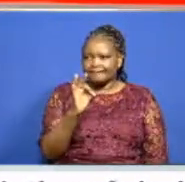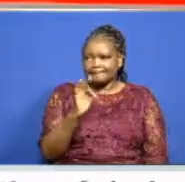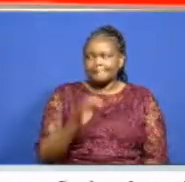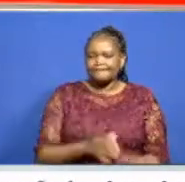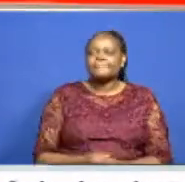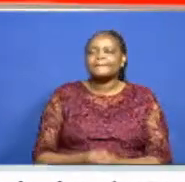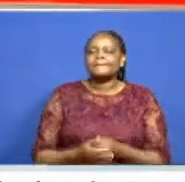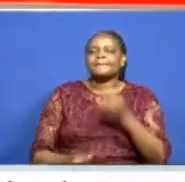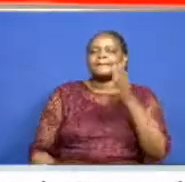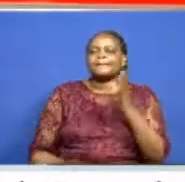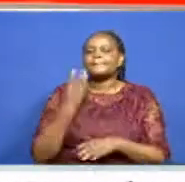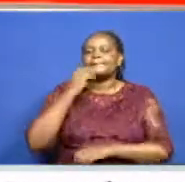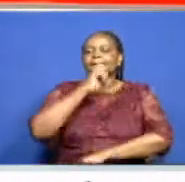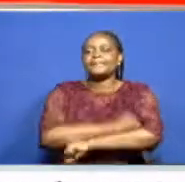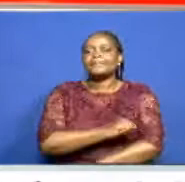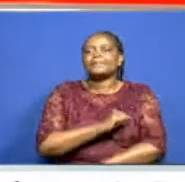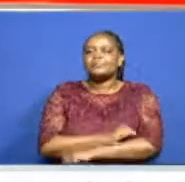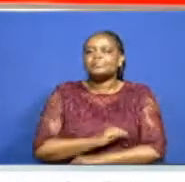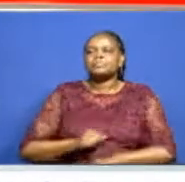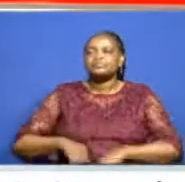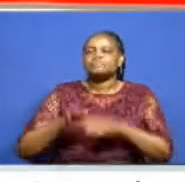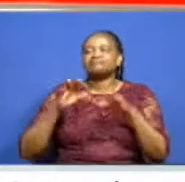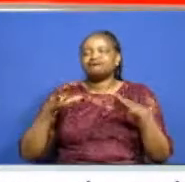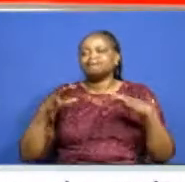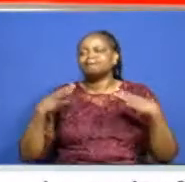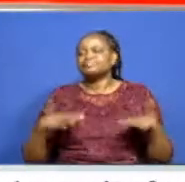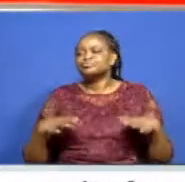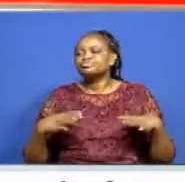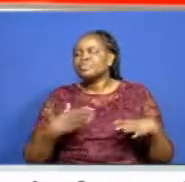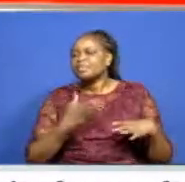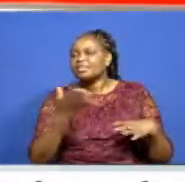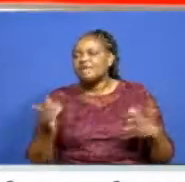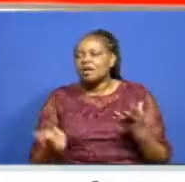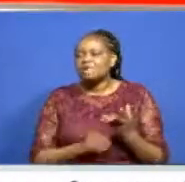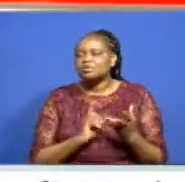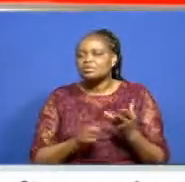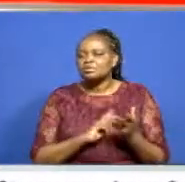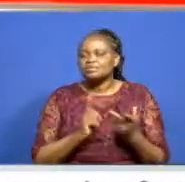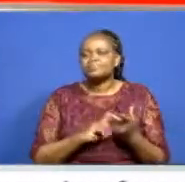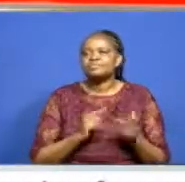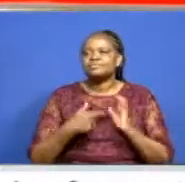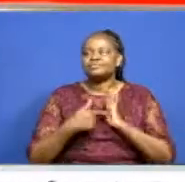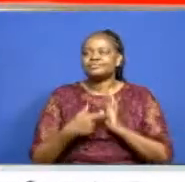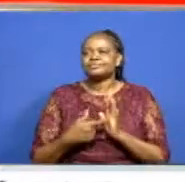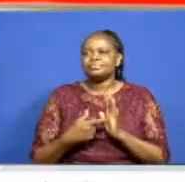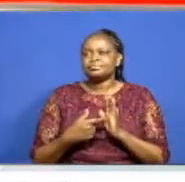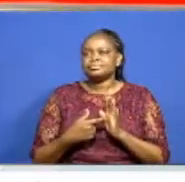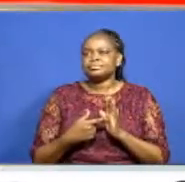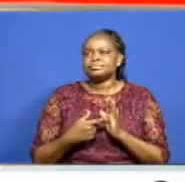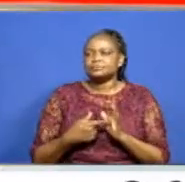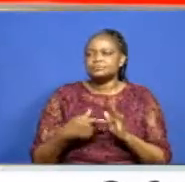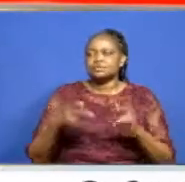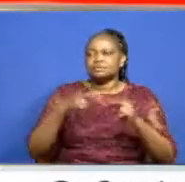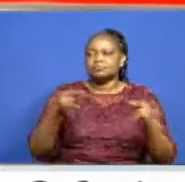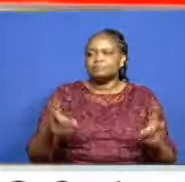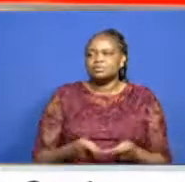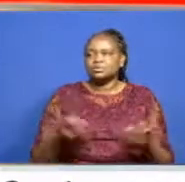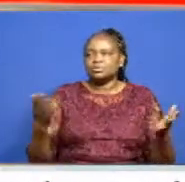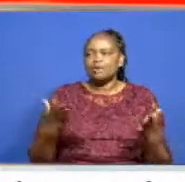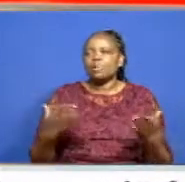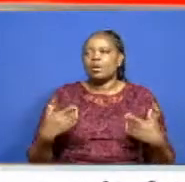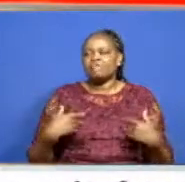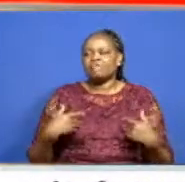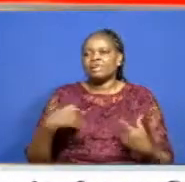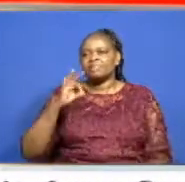populations. And that one would help a lot to govern that. Maybe this is a place where 3,000 households